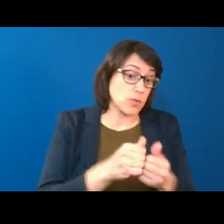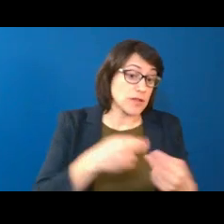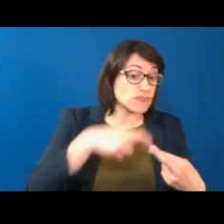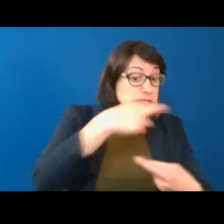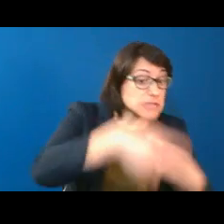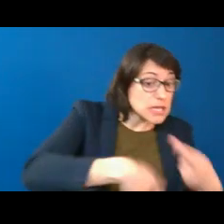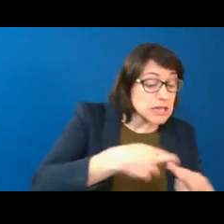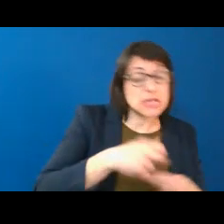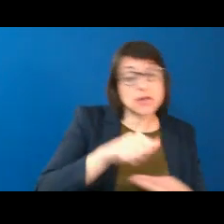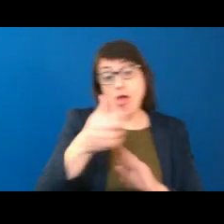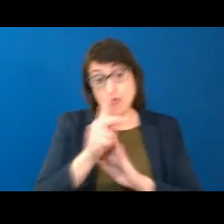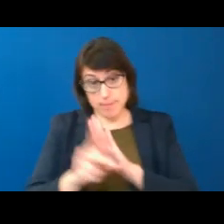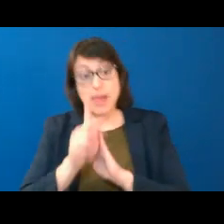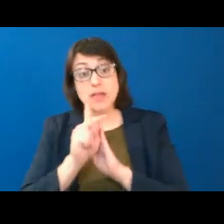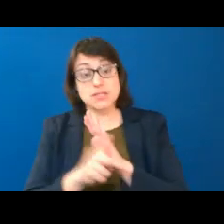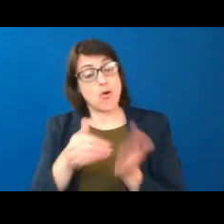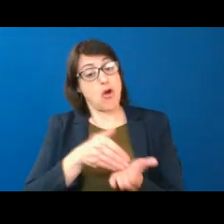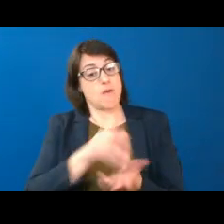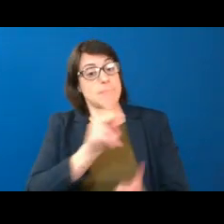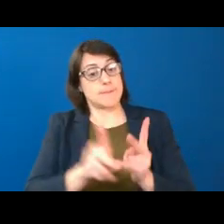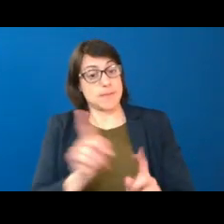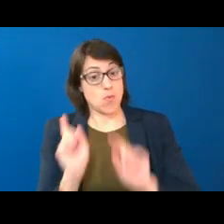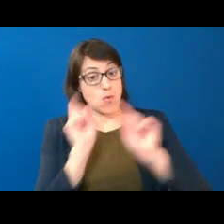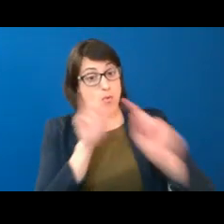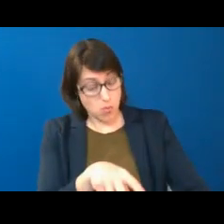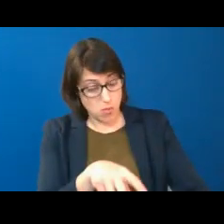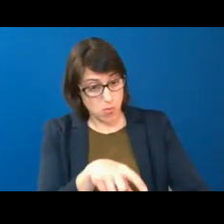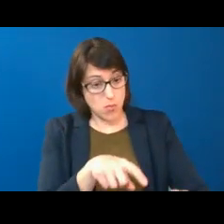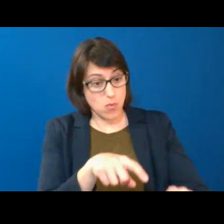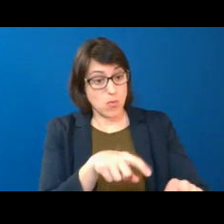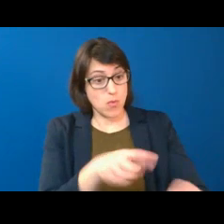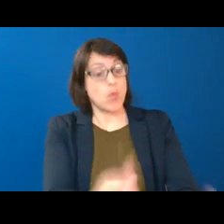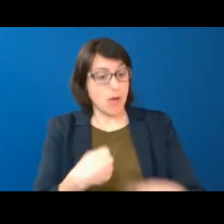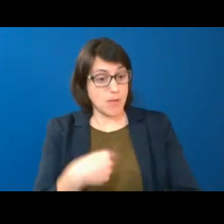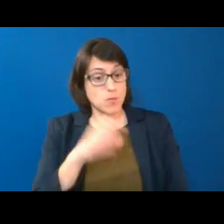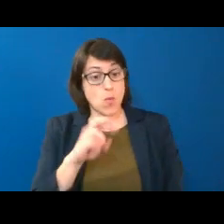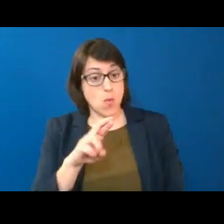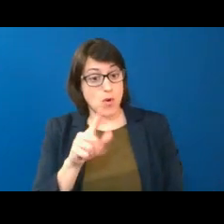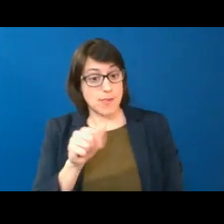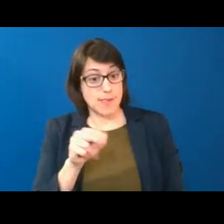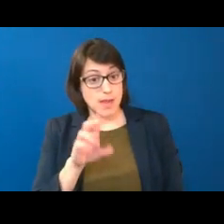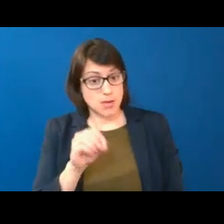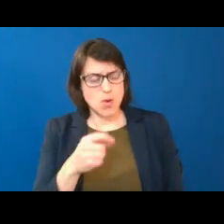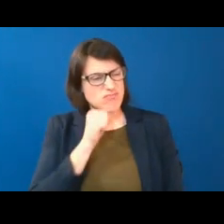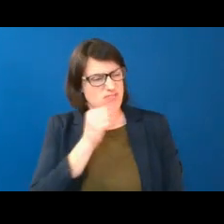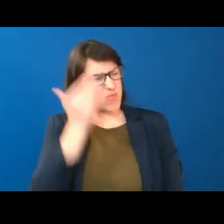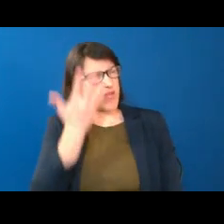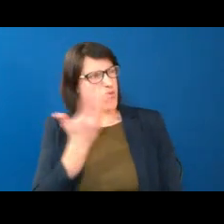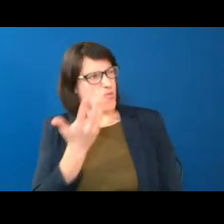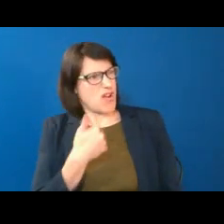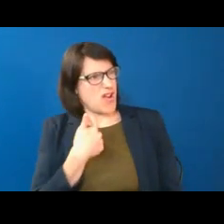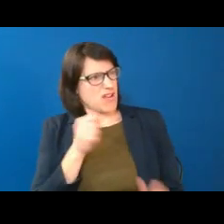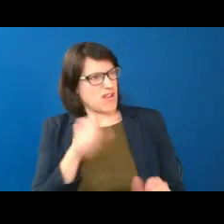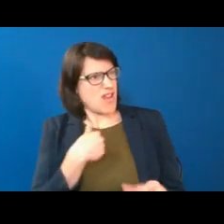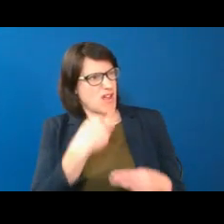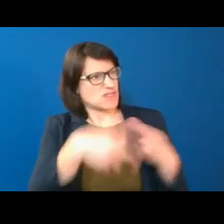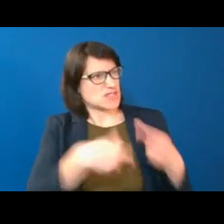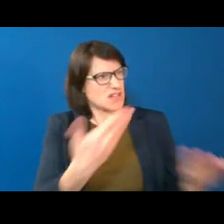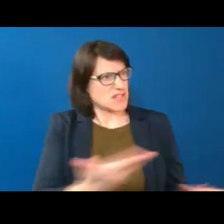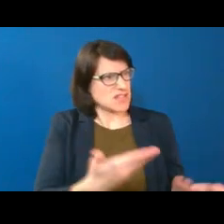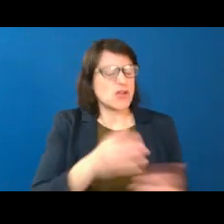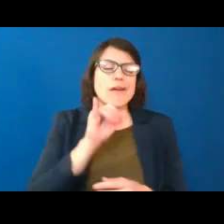lot of times people come to Orlando and aren't aware of like what is recyclable, and so that leads to contamination. So there's a